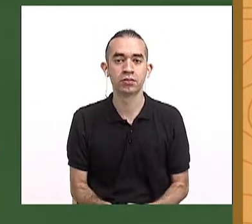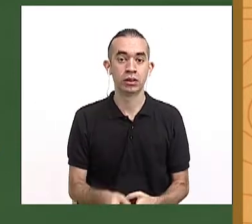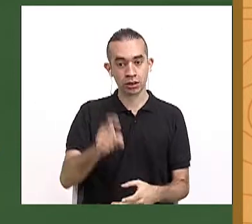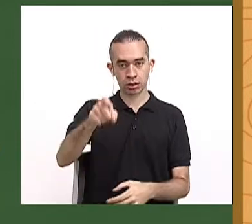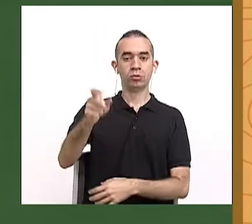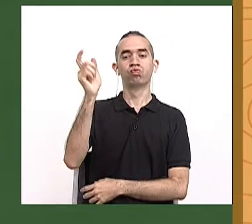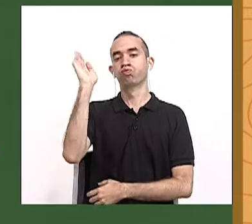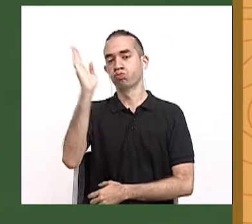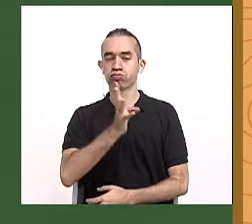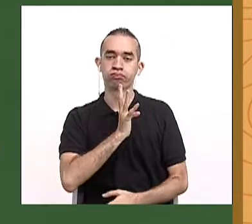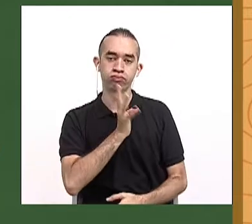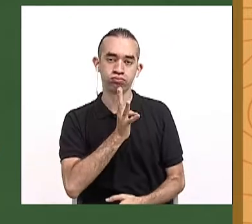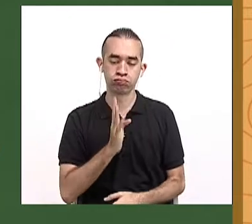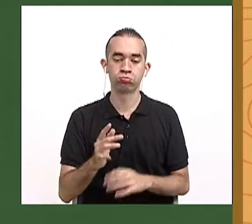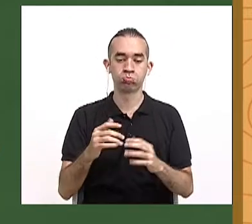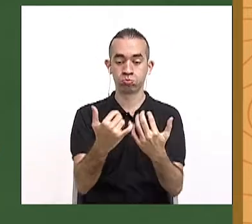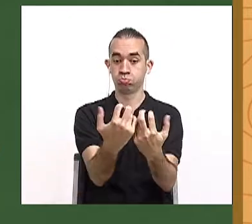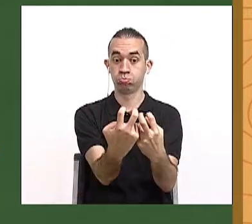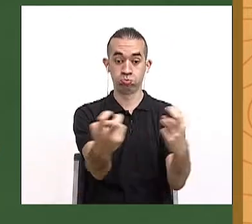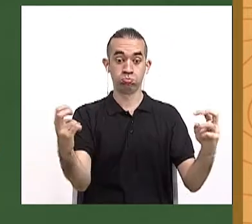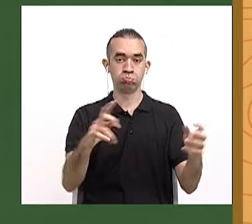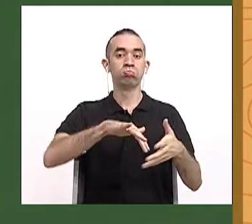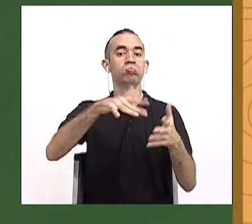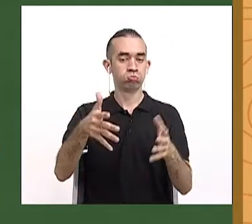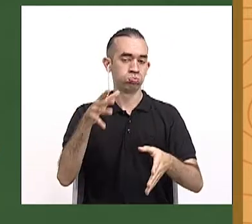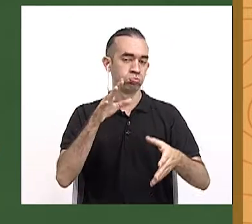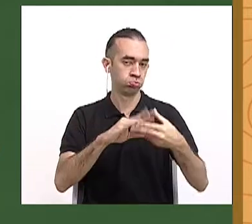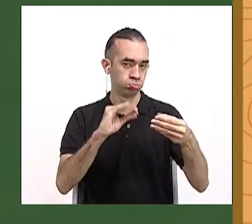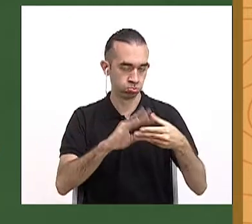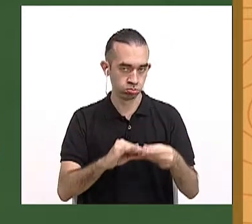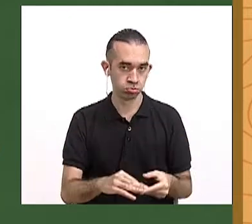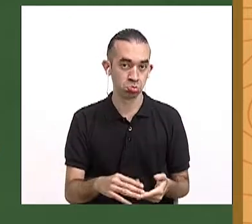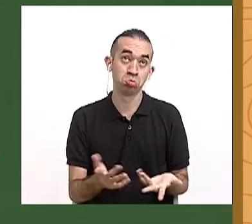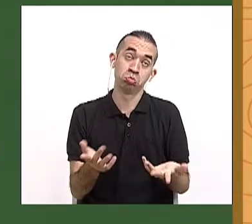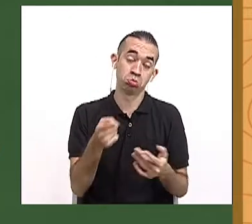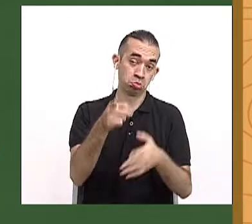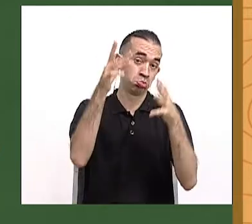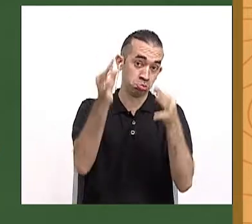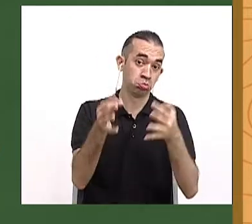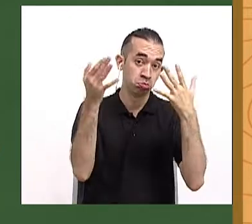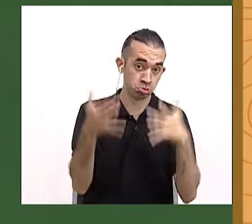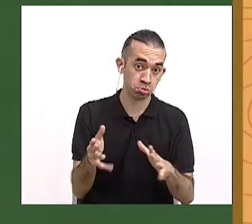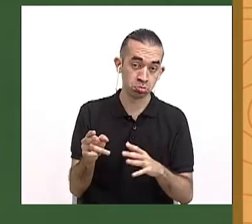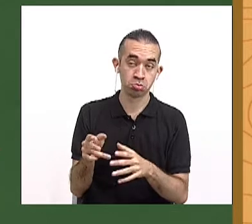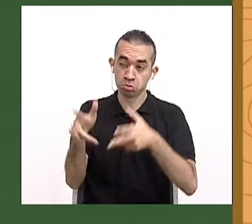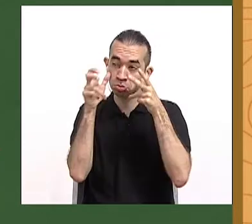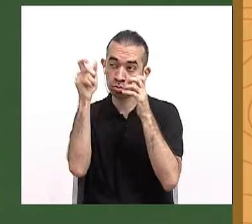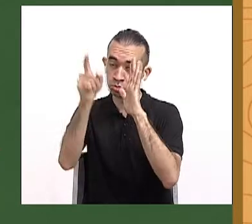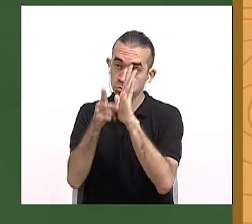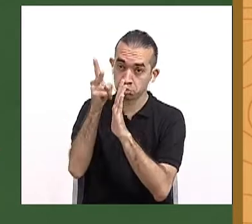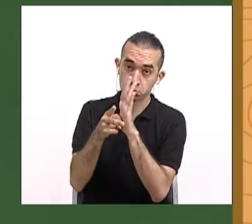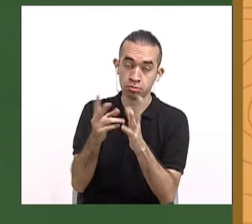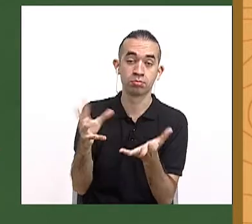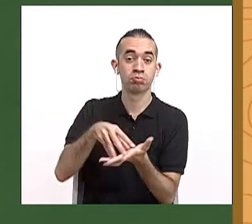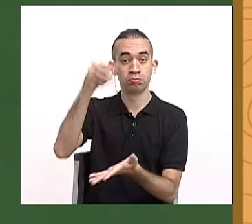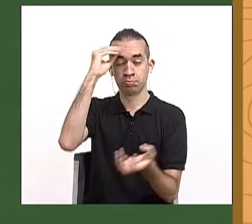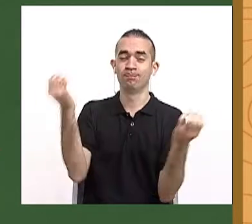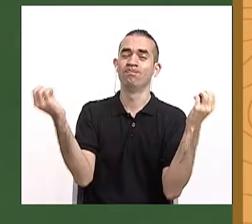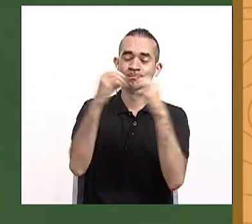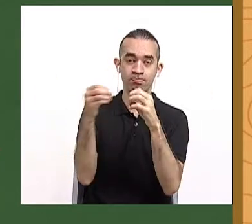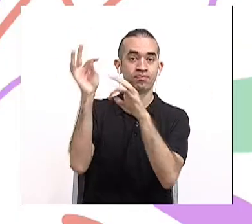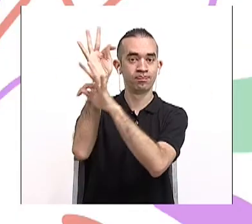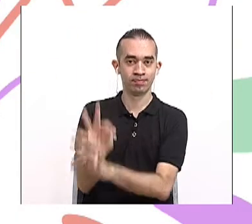to tell students about it. So you decided to watch a video to learn more about this tradition.